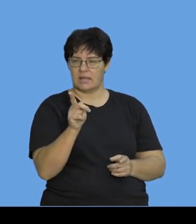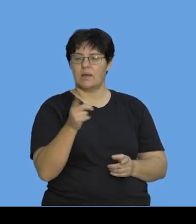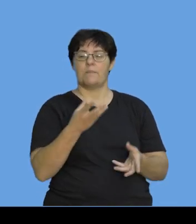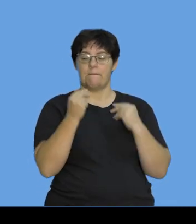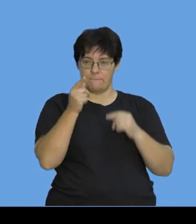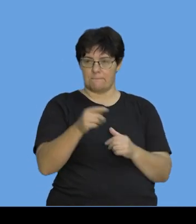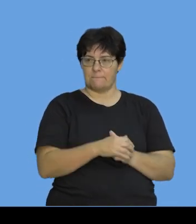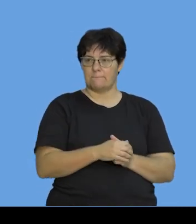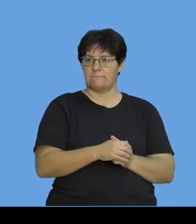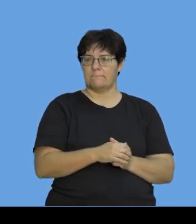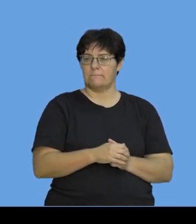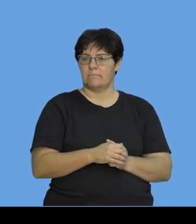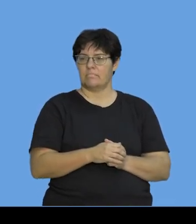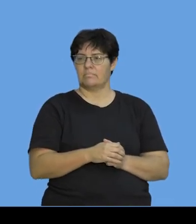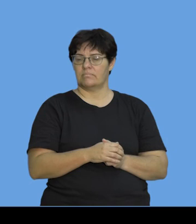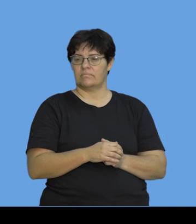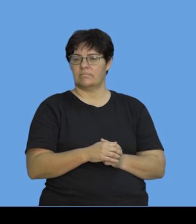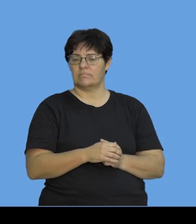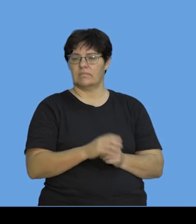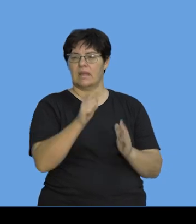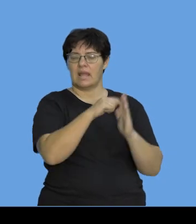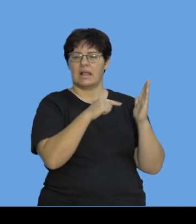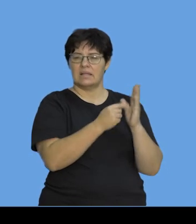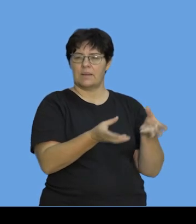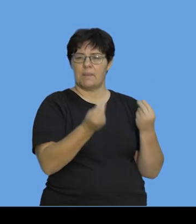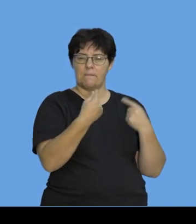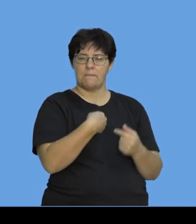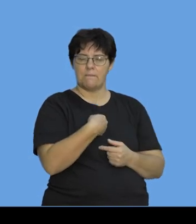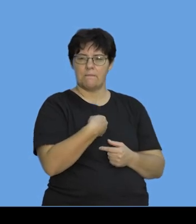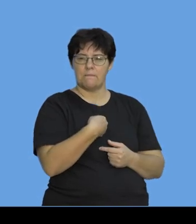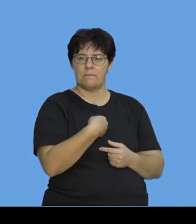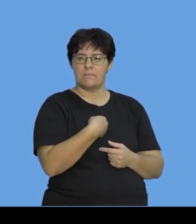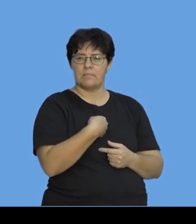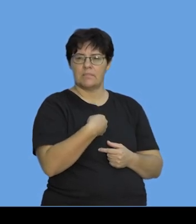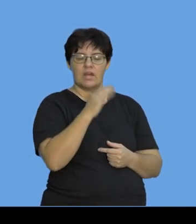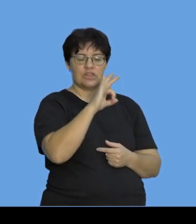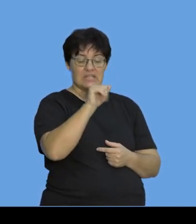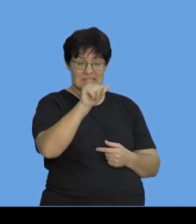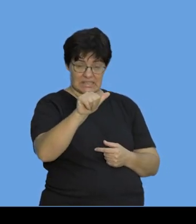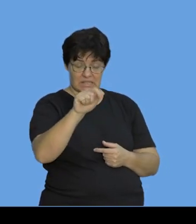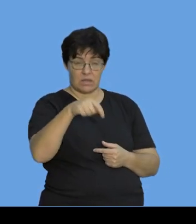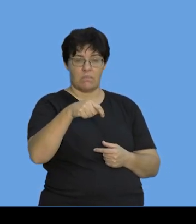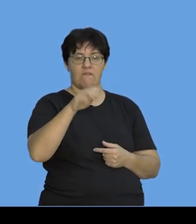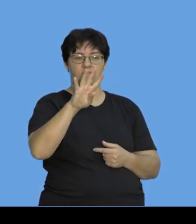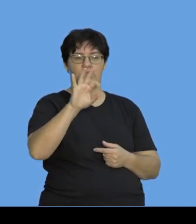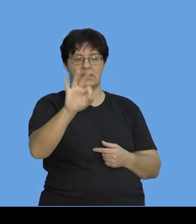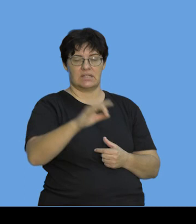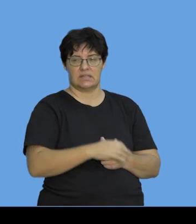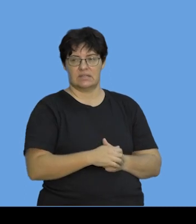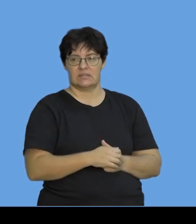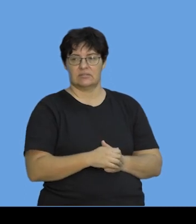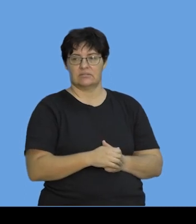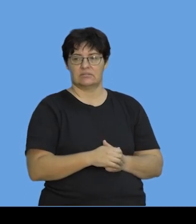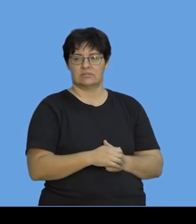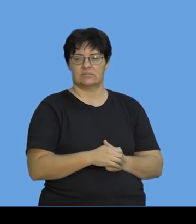get that. So the calculator gave us a value of, just to verify that, 36,43, okay? So the mass